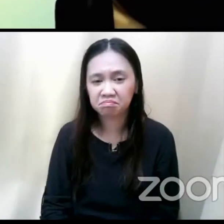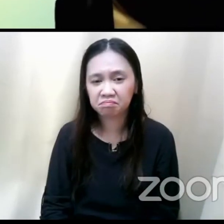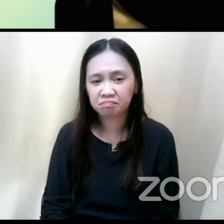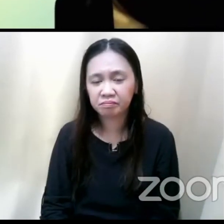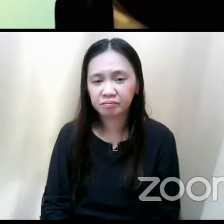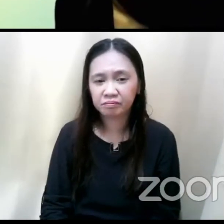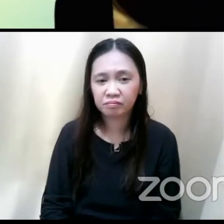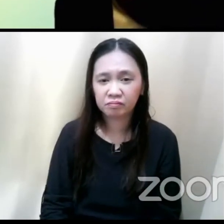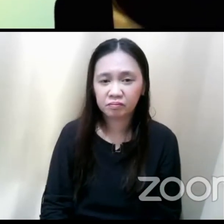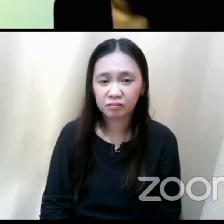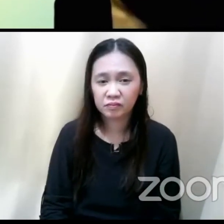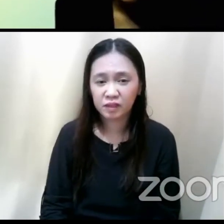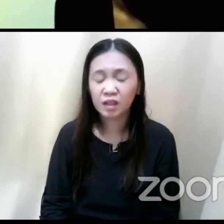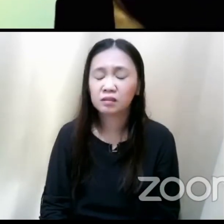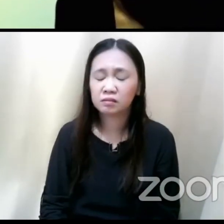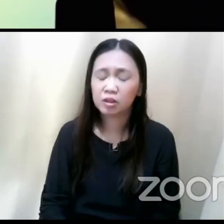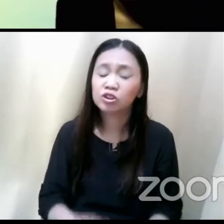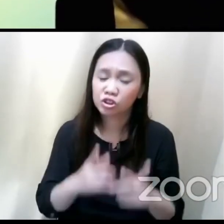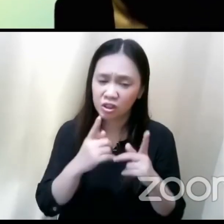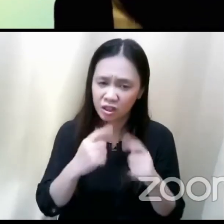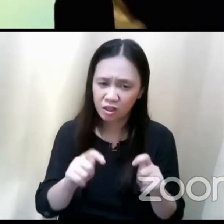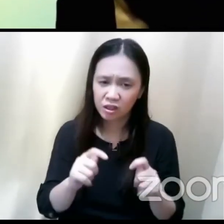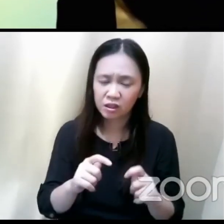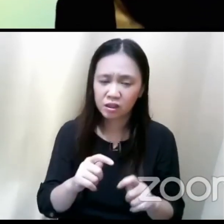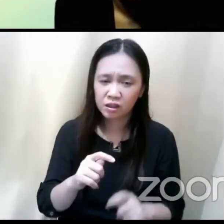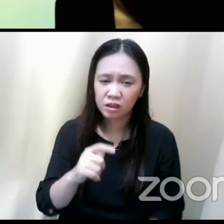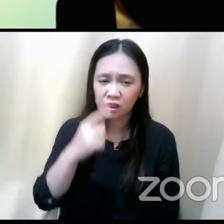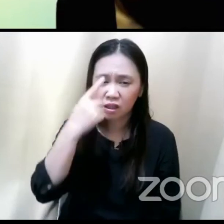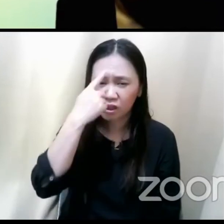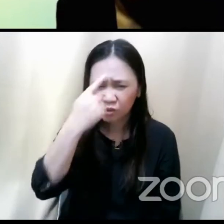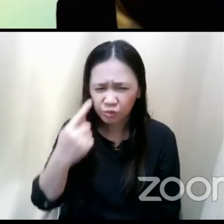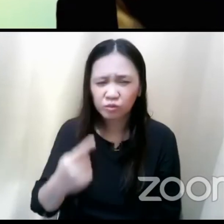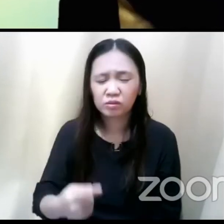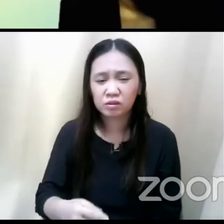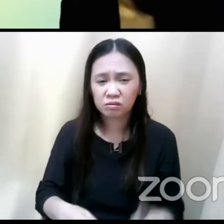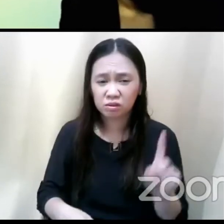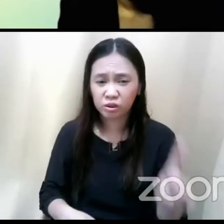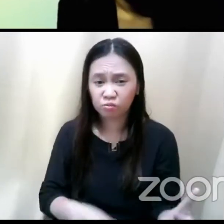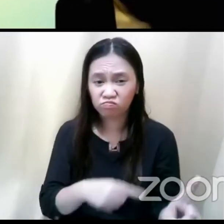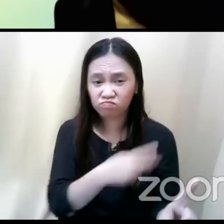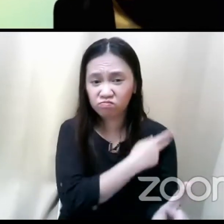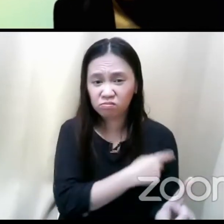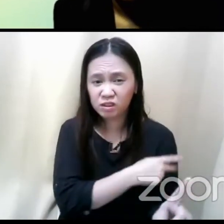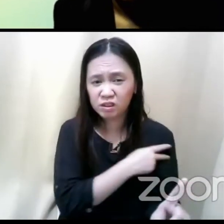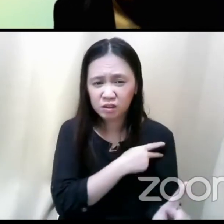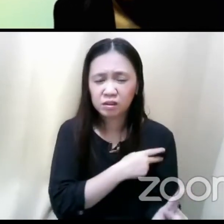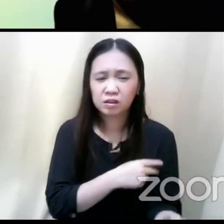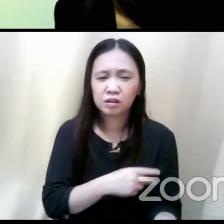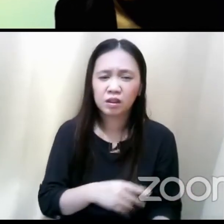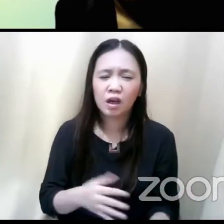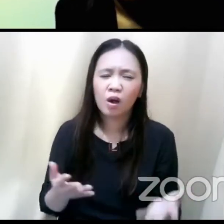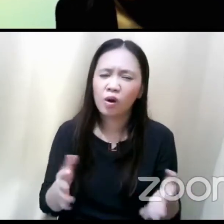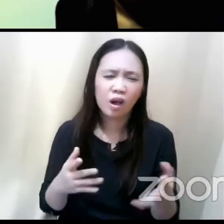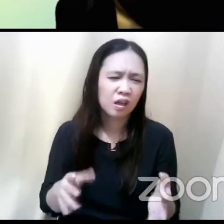at least you give a try. Kasi ikaw lang talaga nandoon Ikaw tsaka yung tao na yun. Di ba? Kumbaga parang you have no choice